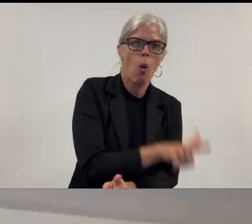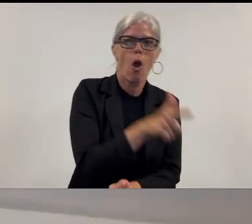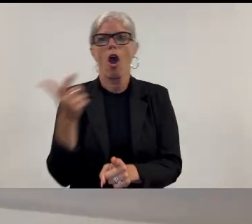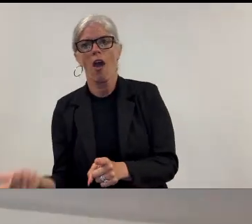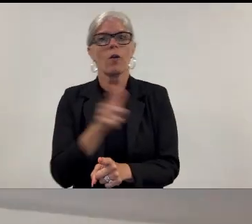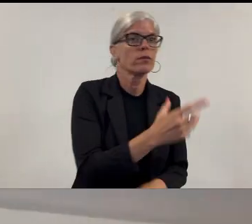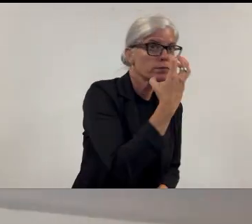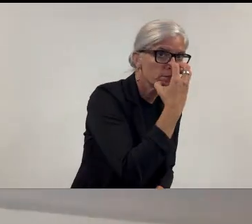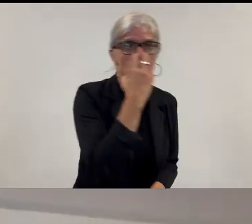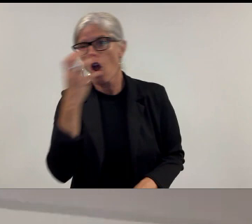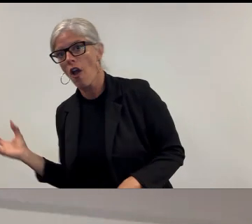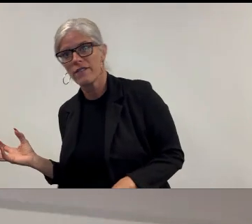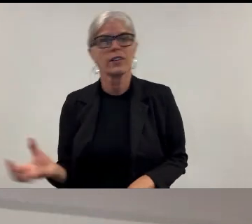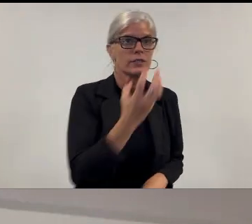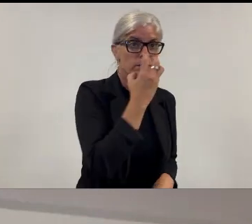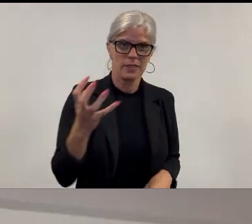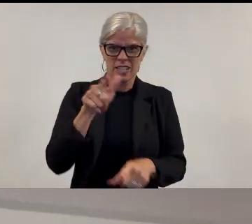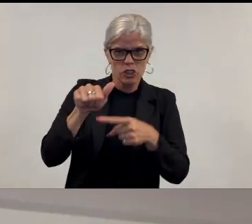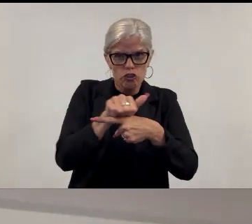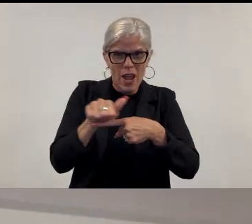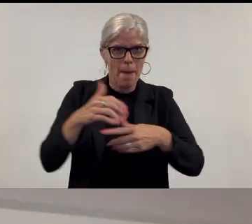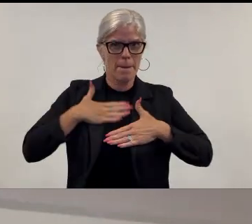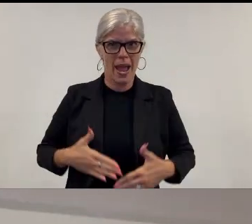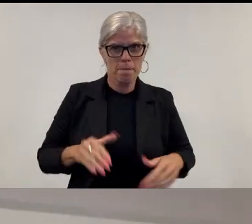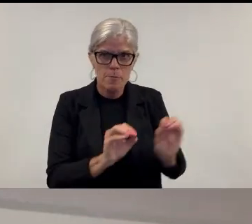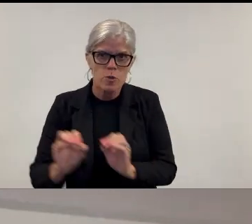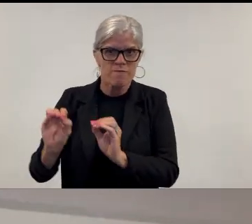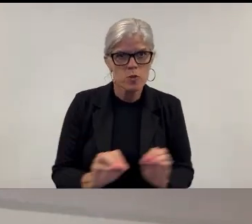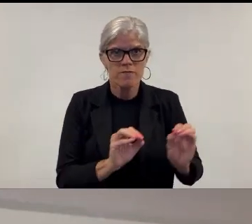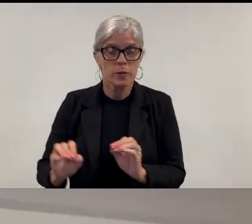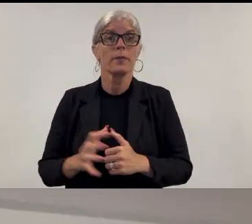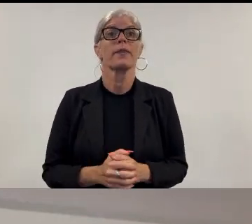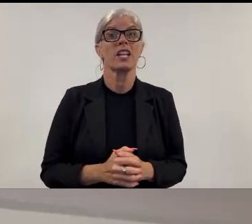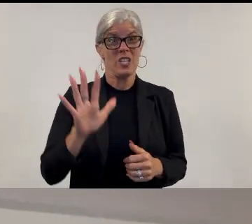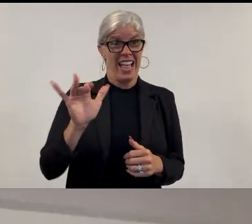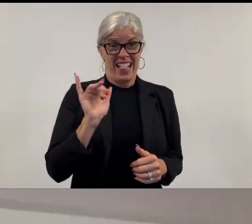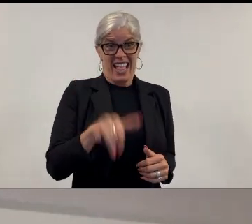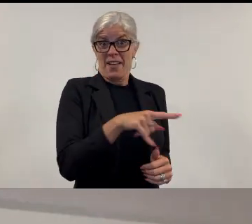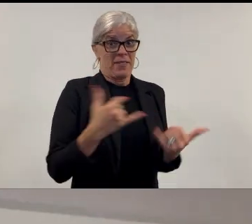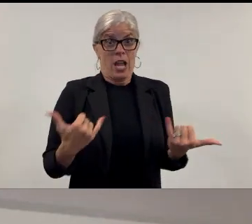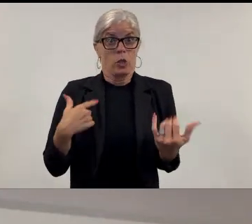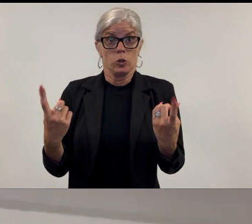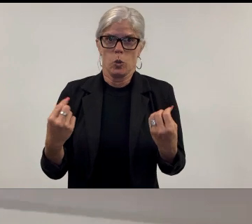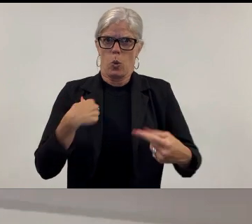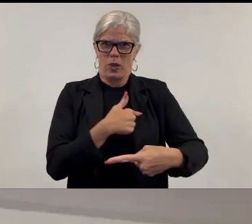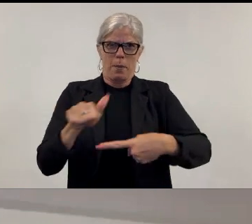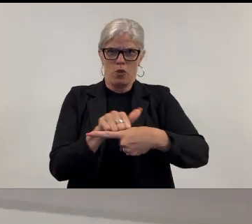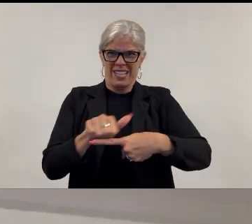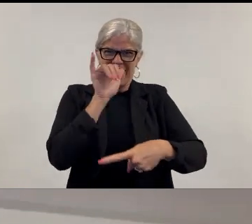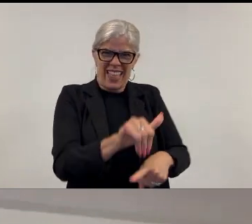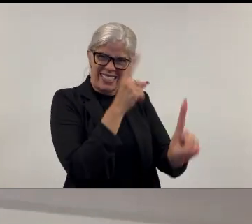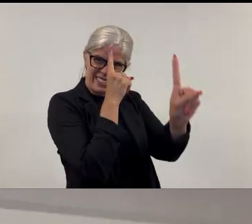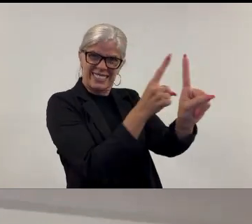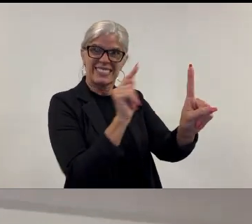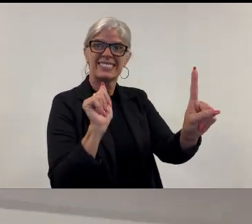done in 5 or 6 sessions. So it's 30 minutes worth of this on and off hypoxic episodes,